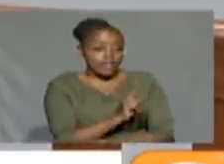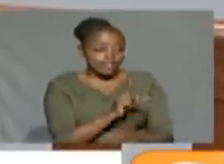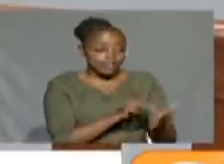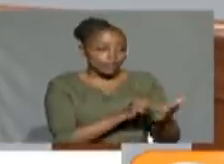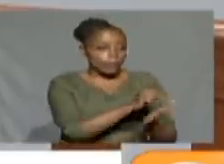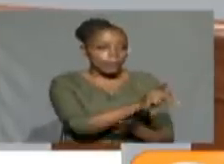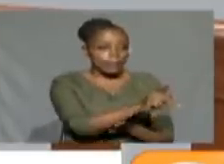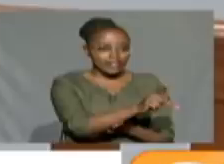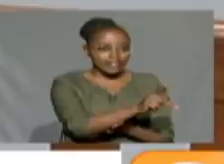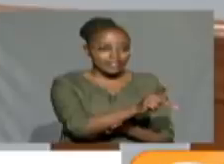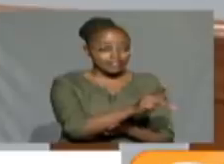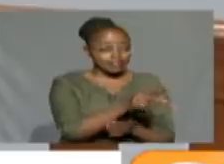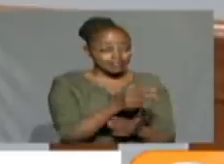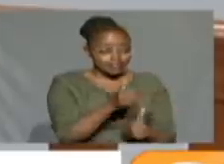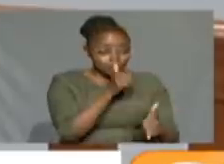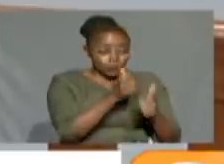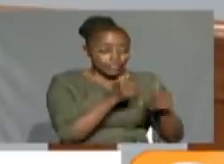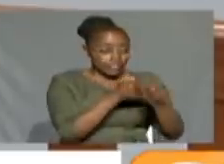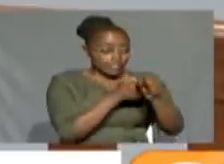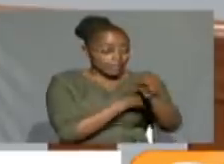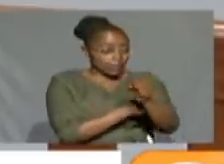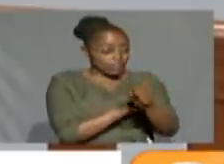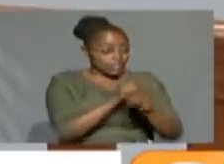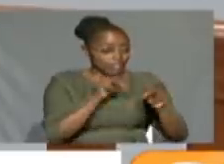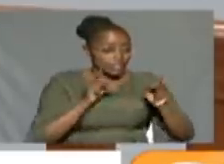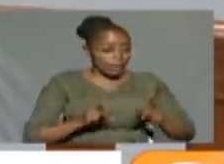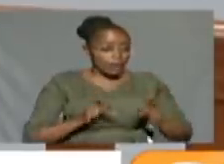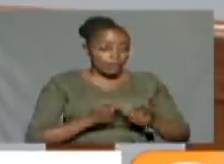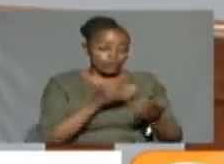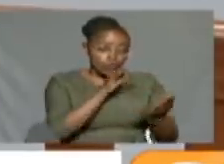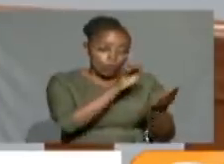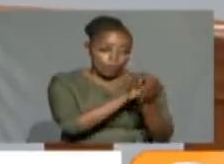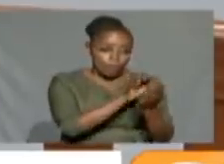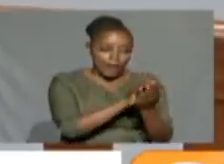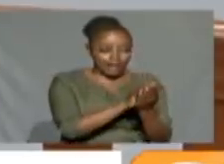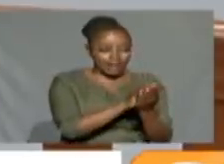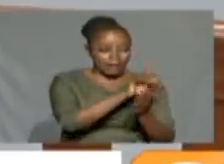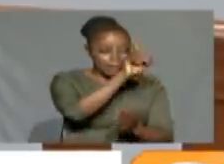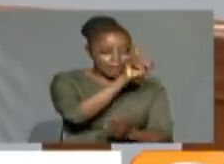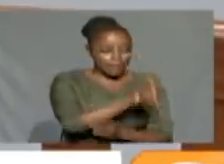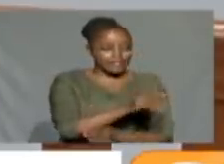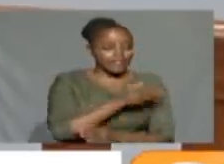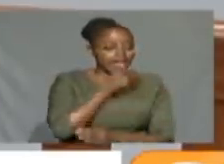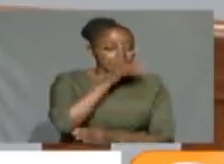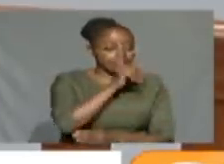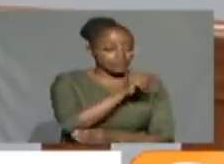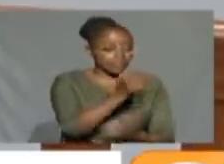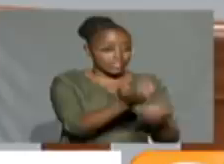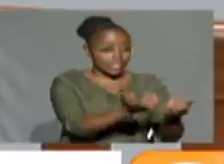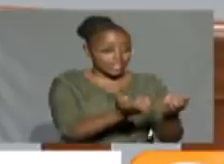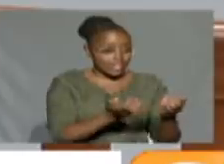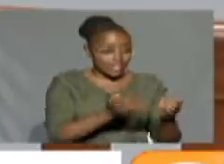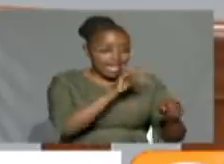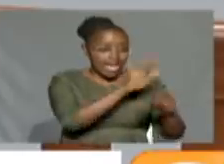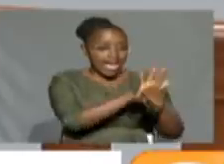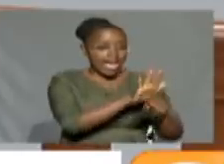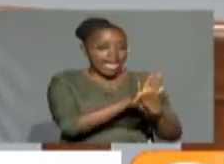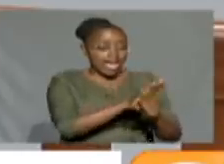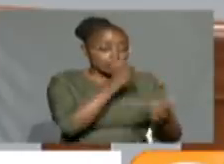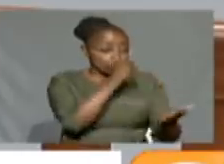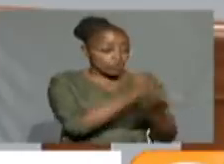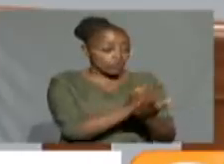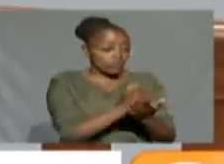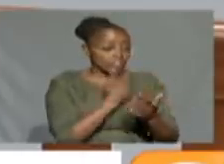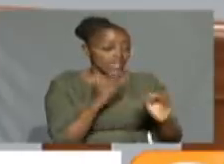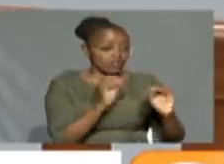payment that really supports them. So banking must respond to them. And essentially, most of them have no office to go